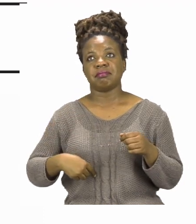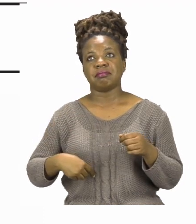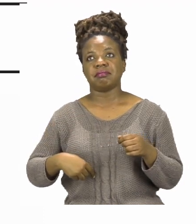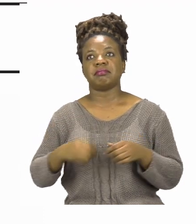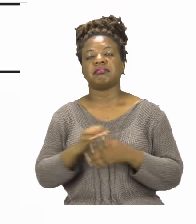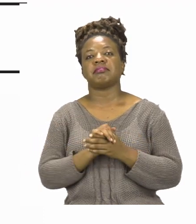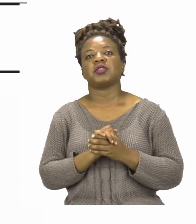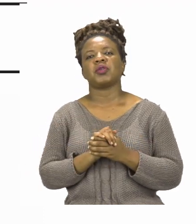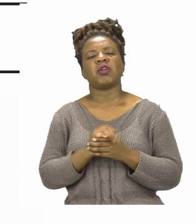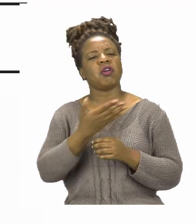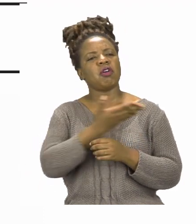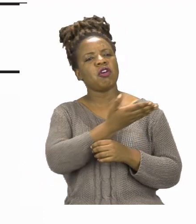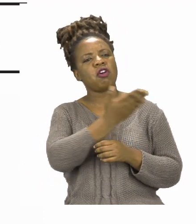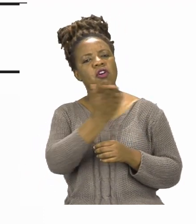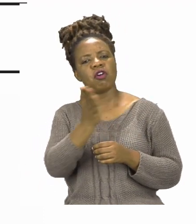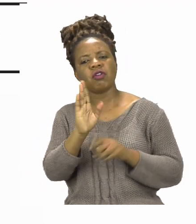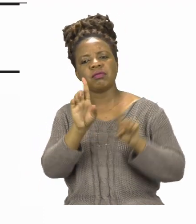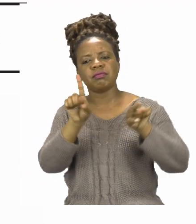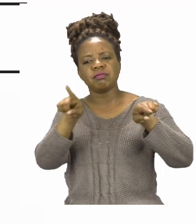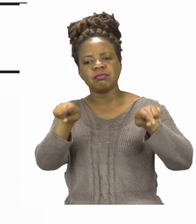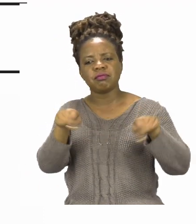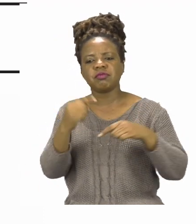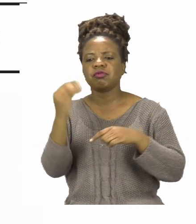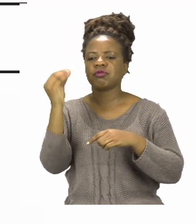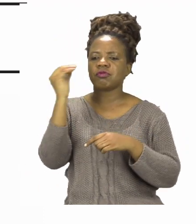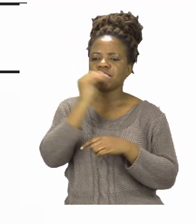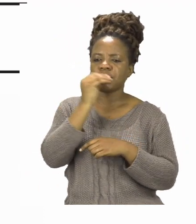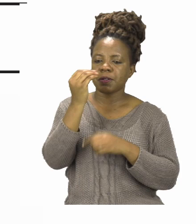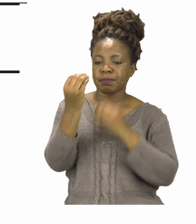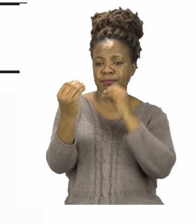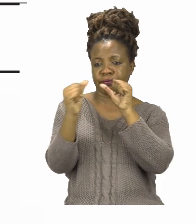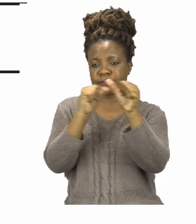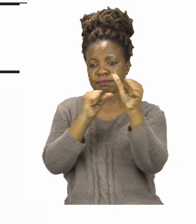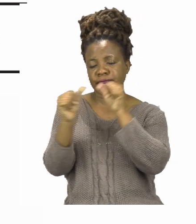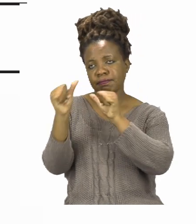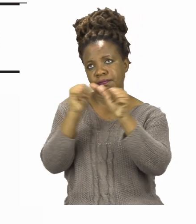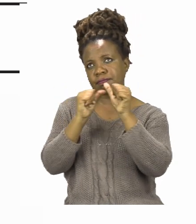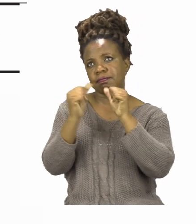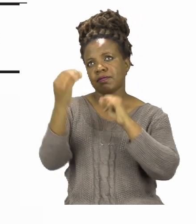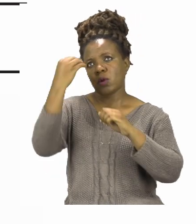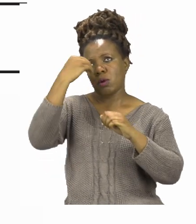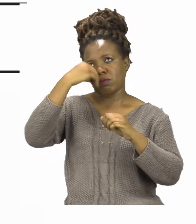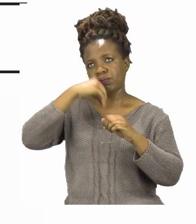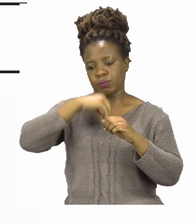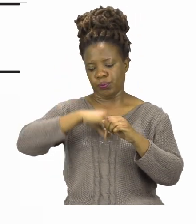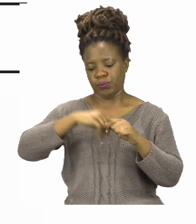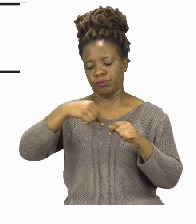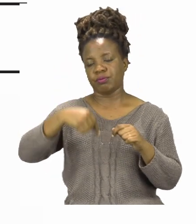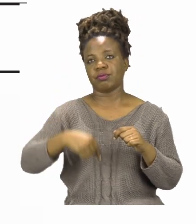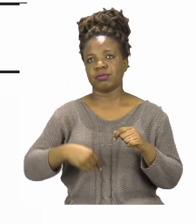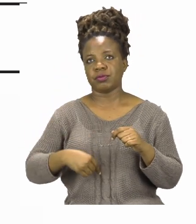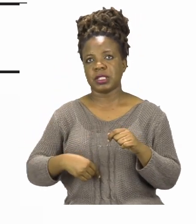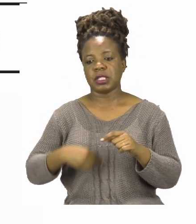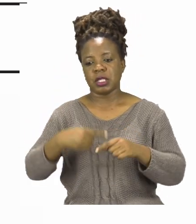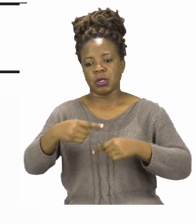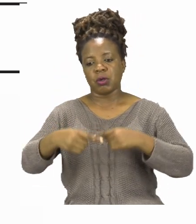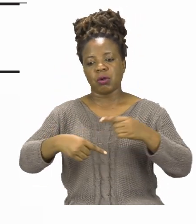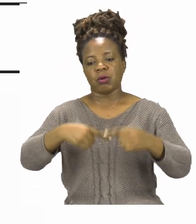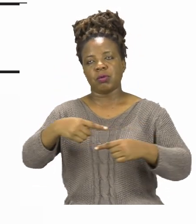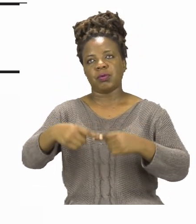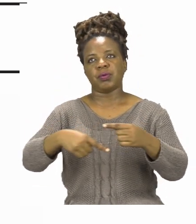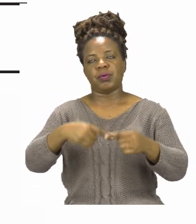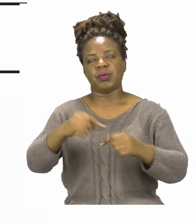eat something now, all the food will be processed in the stomach. It stores food and then